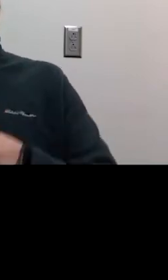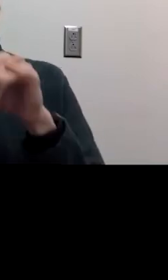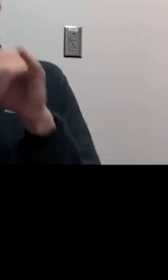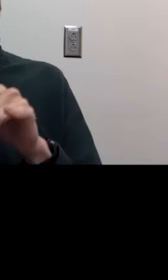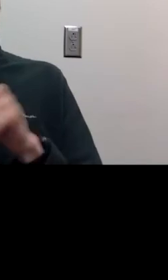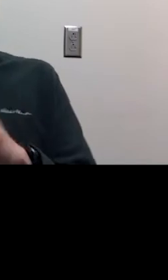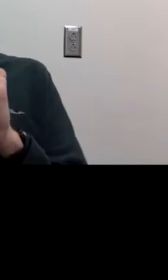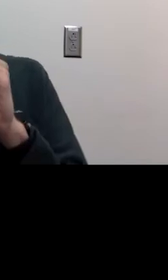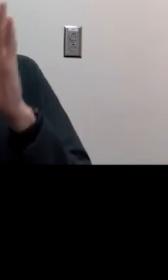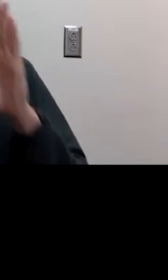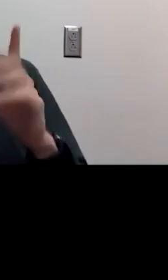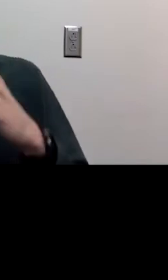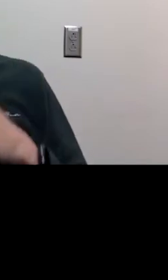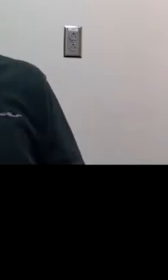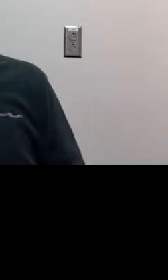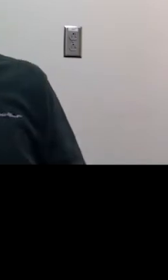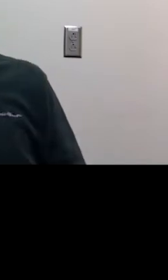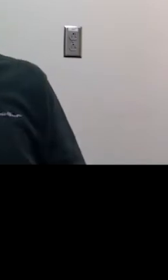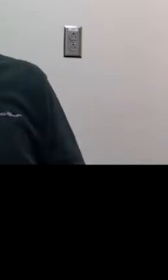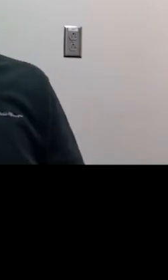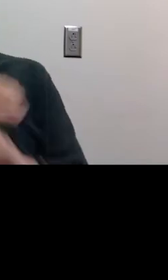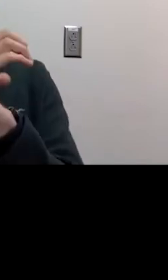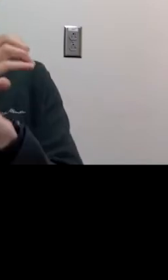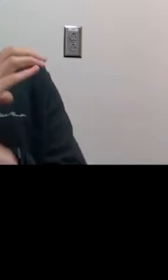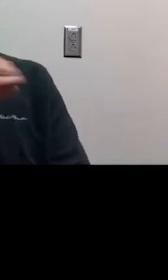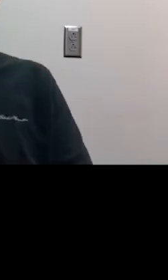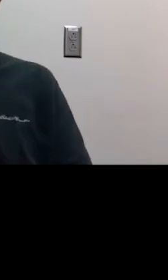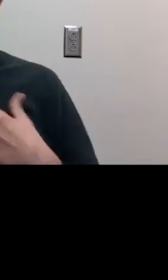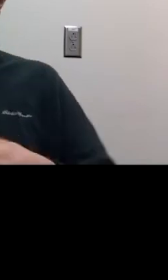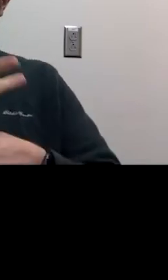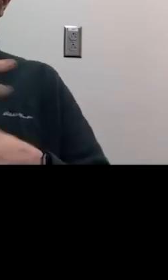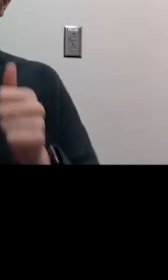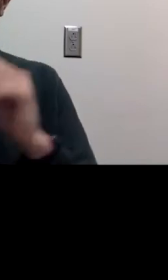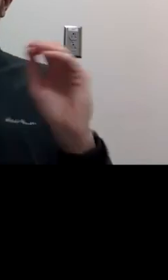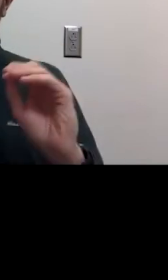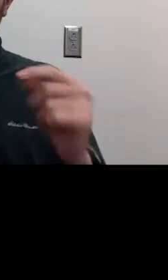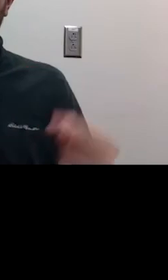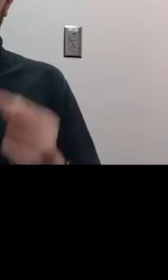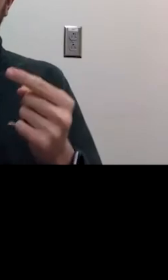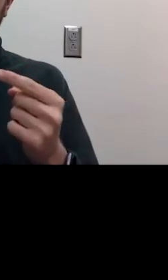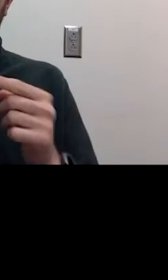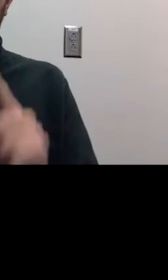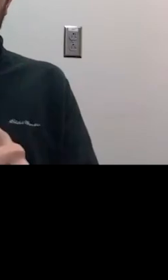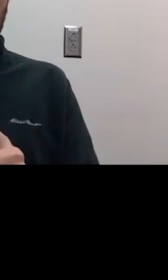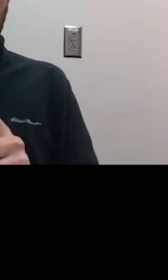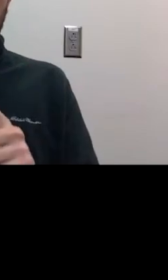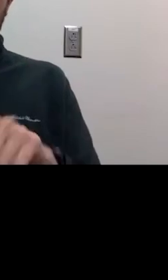more attention to the climate crisis, as is Healthcare Without Harm, a national organization that's gotten all of